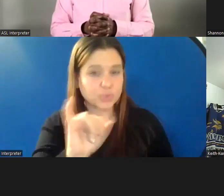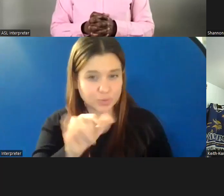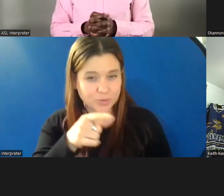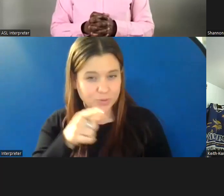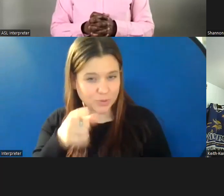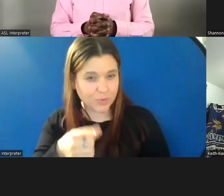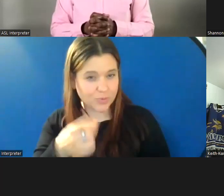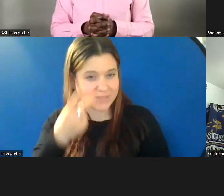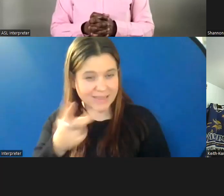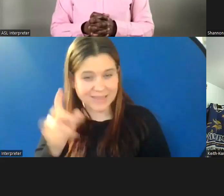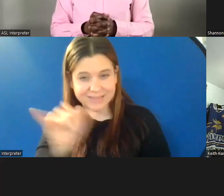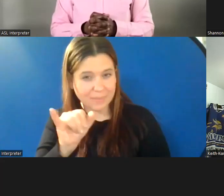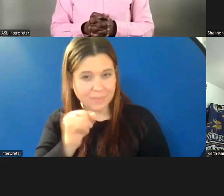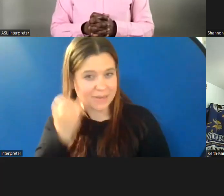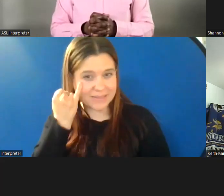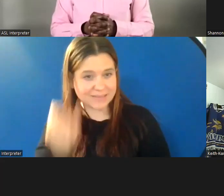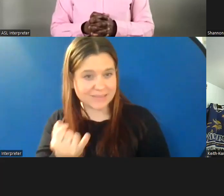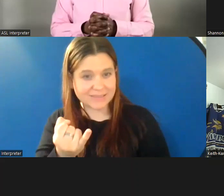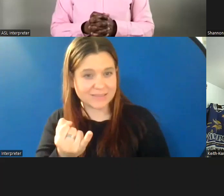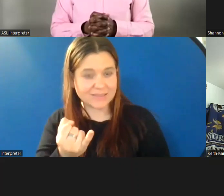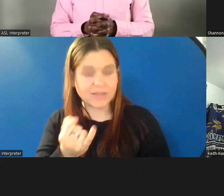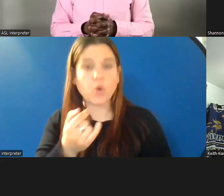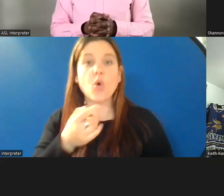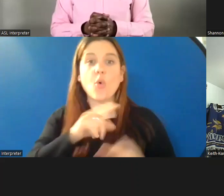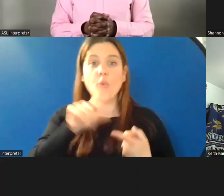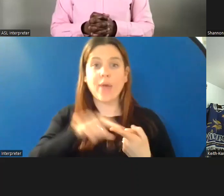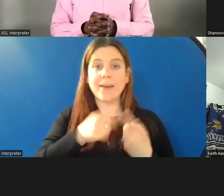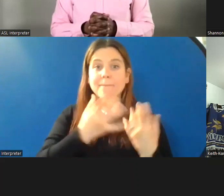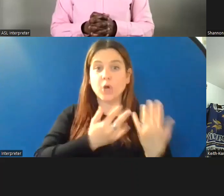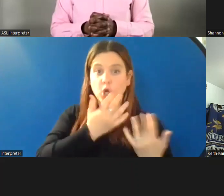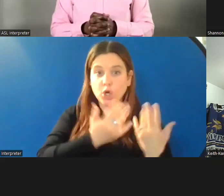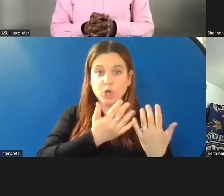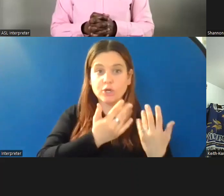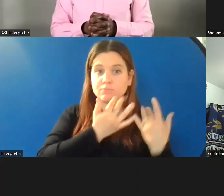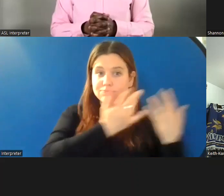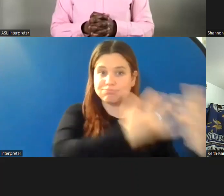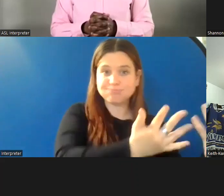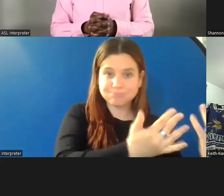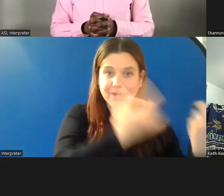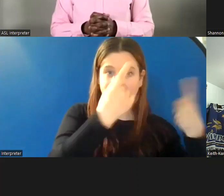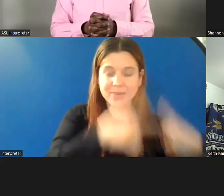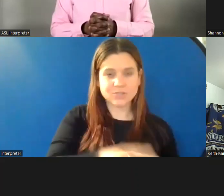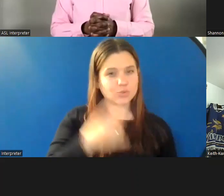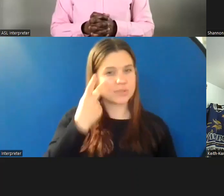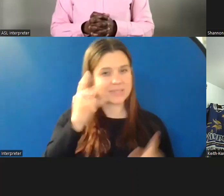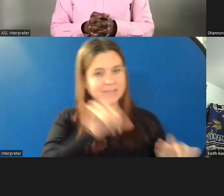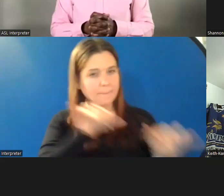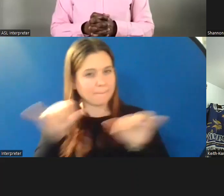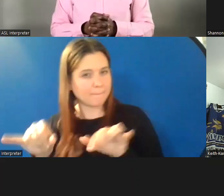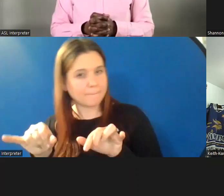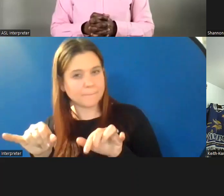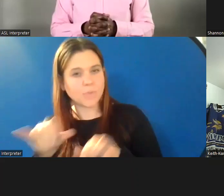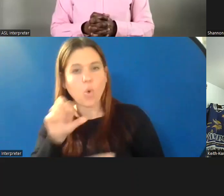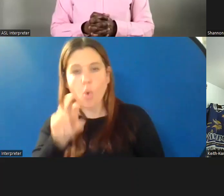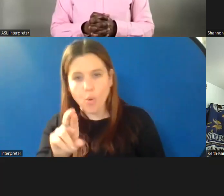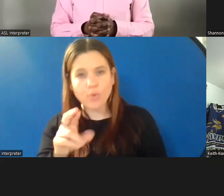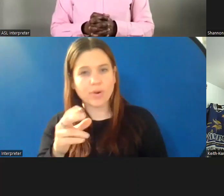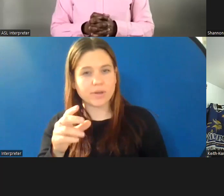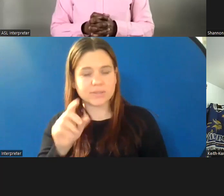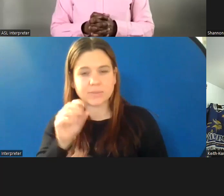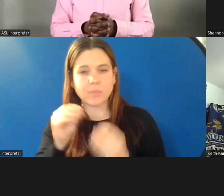curves after your burns or stand replacing fires? You know, is there like a specific